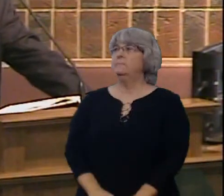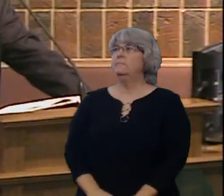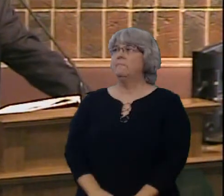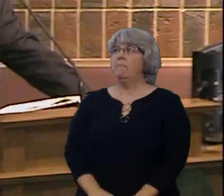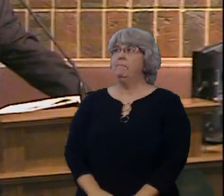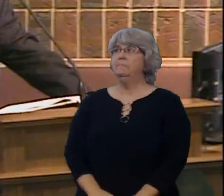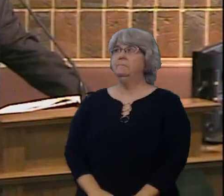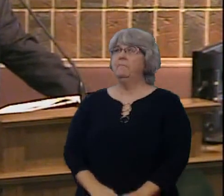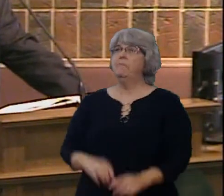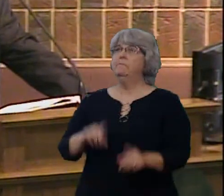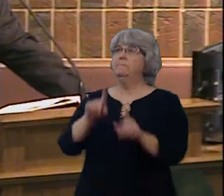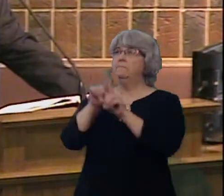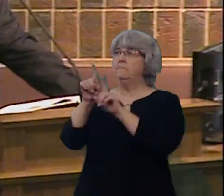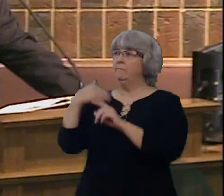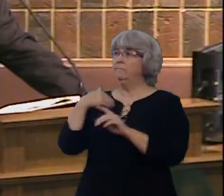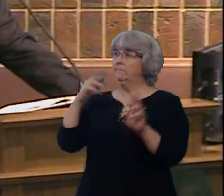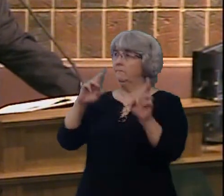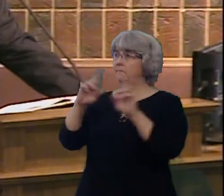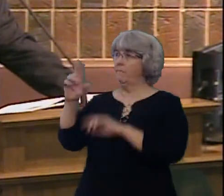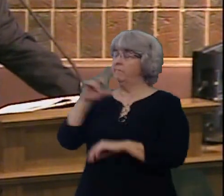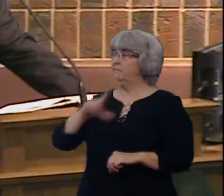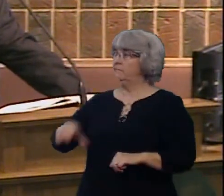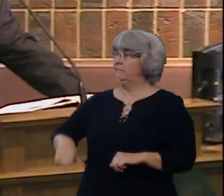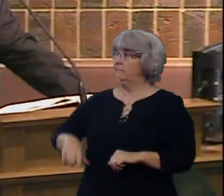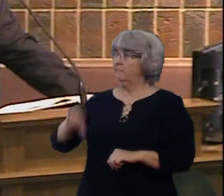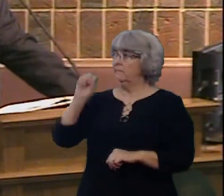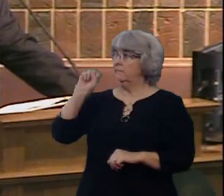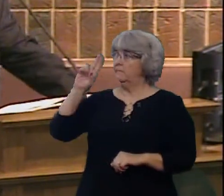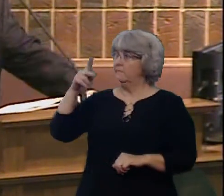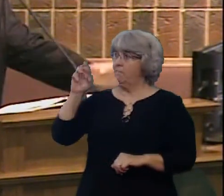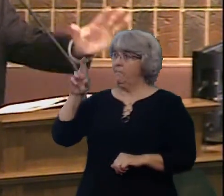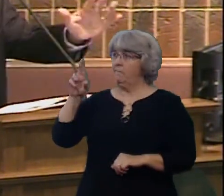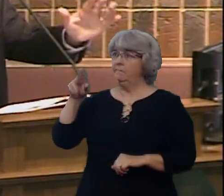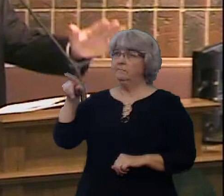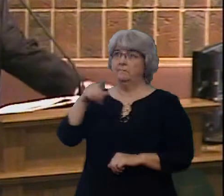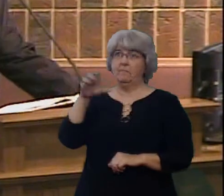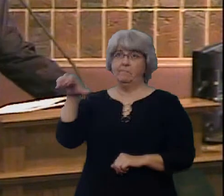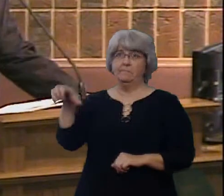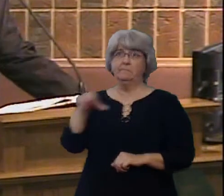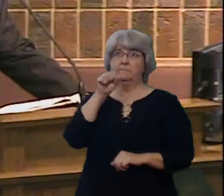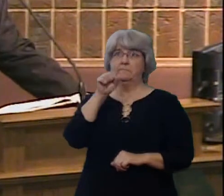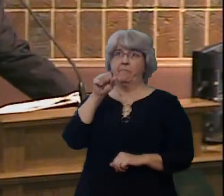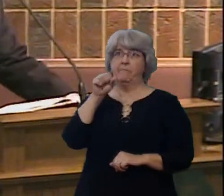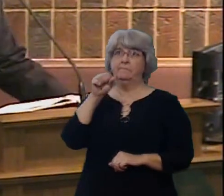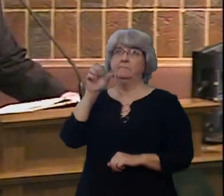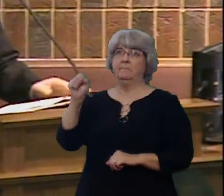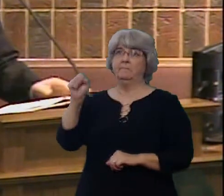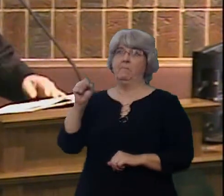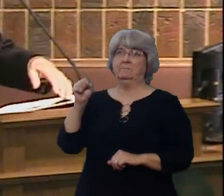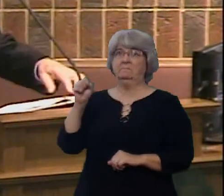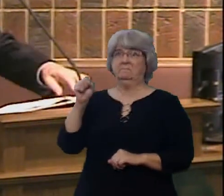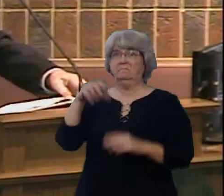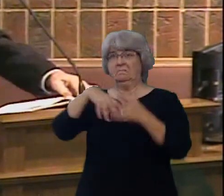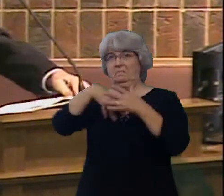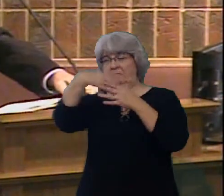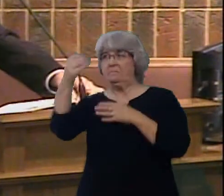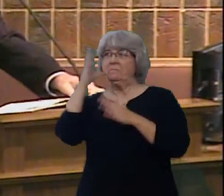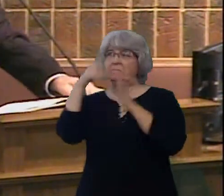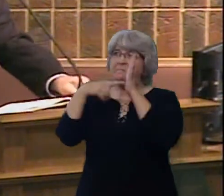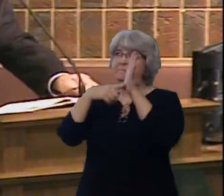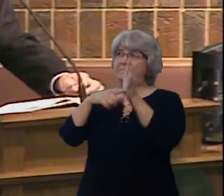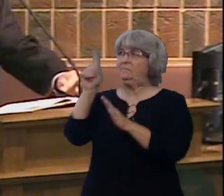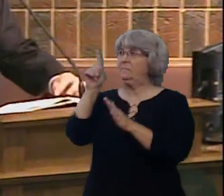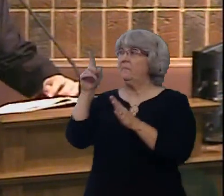895. The Lord's Supper is still prepared tonight. If you'd like to partake of it and had that opportunity, make your way to the foyer at this time. You'll be shown where you can be